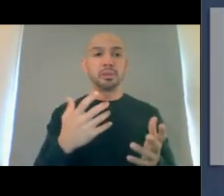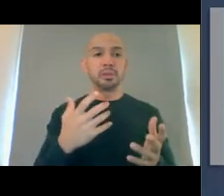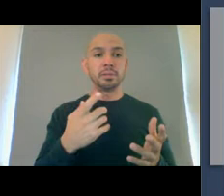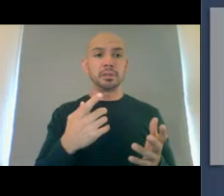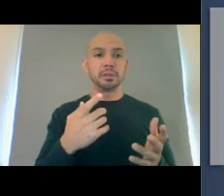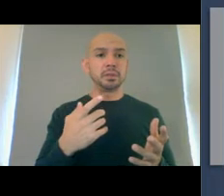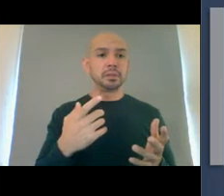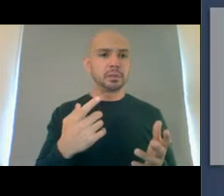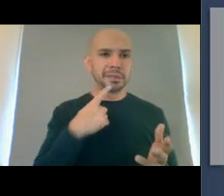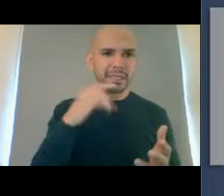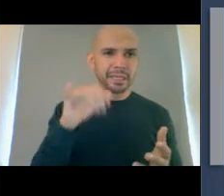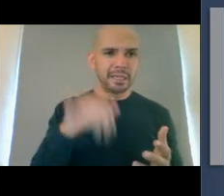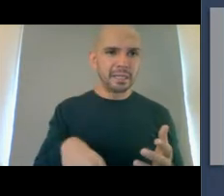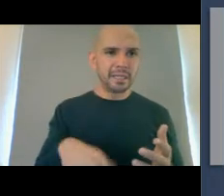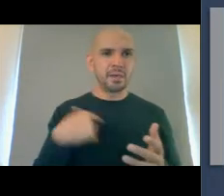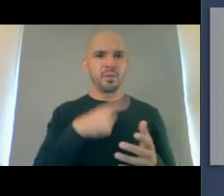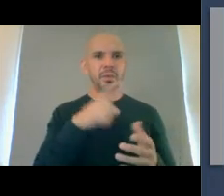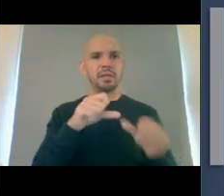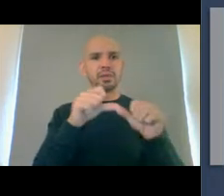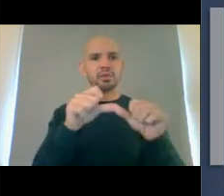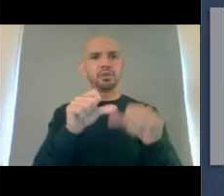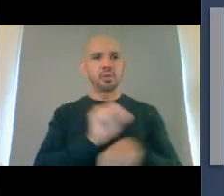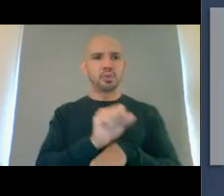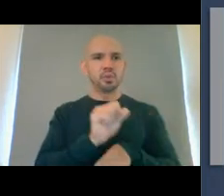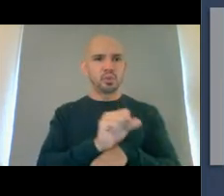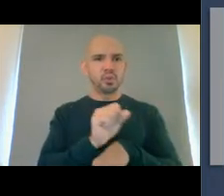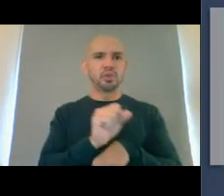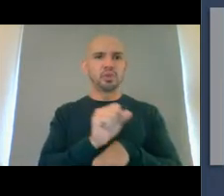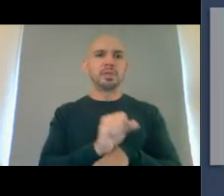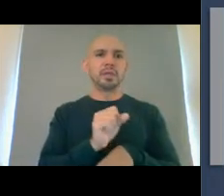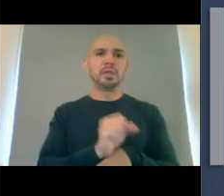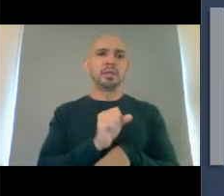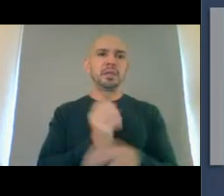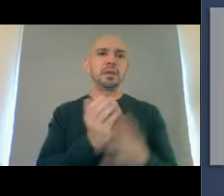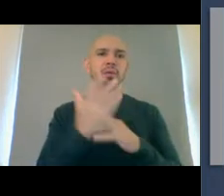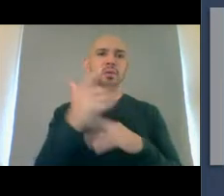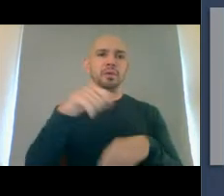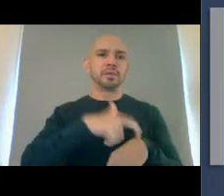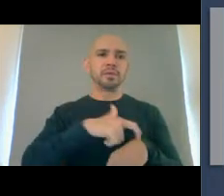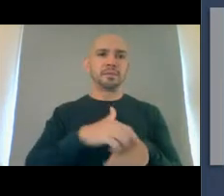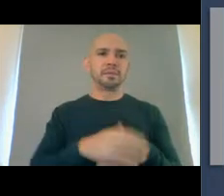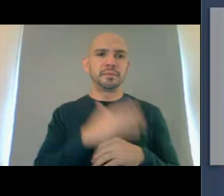we can be working on it throughout this time thank you